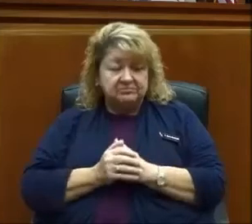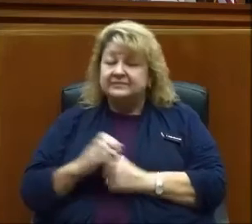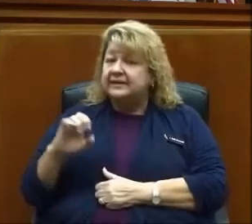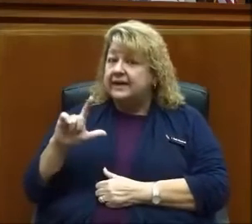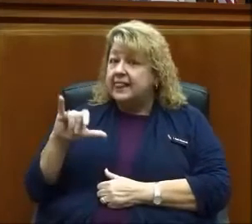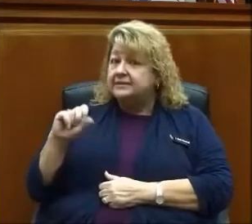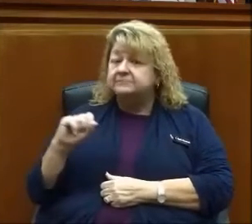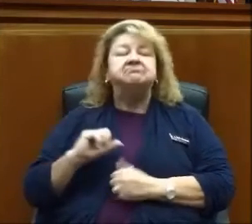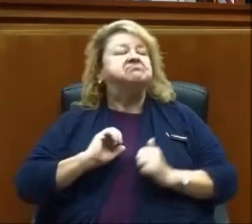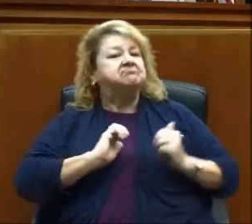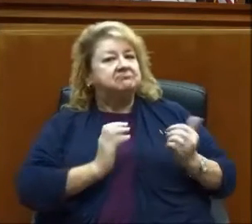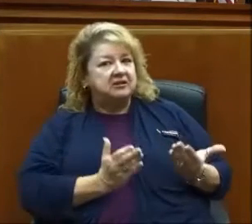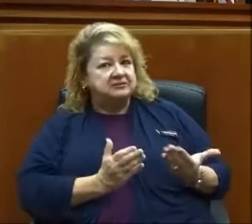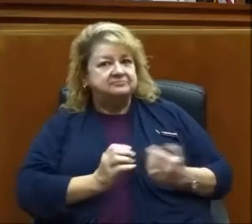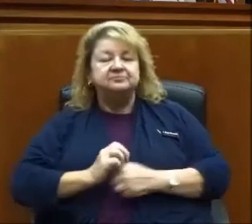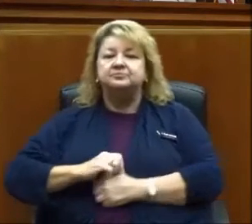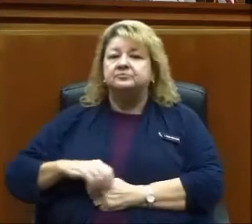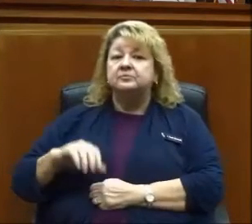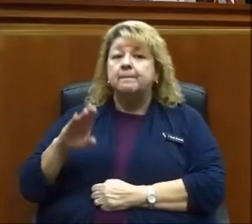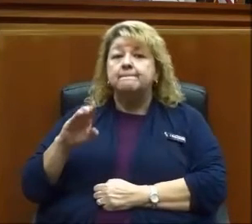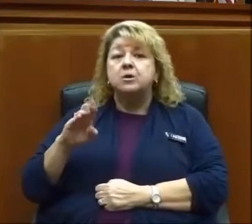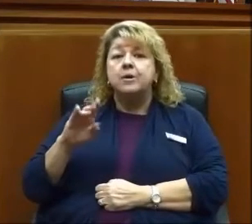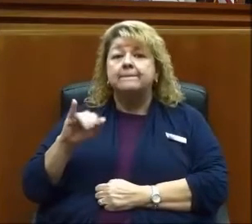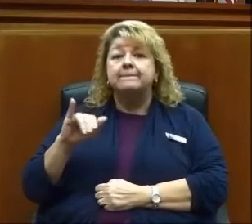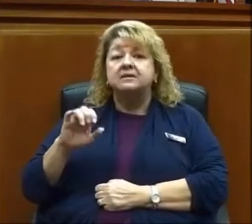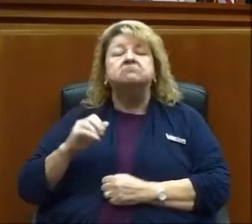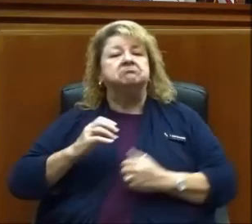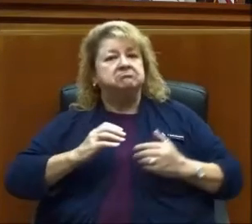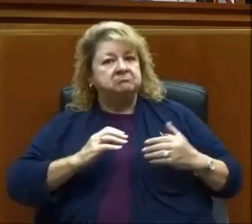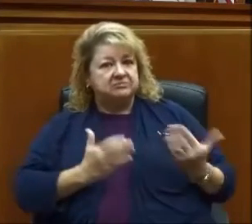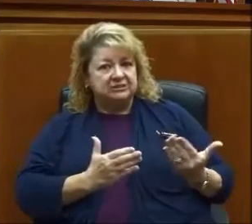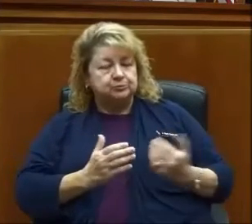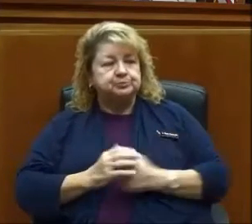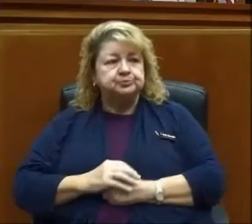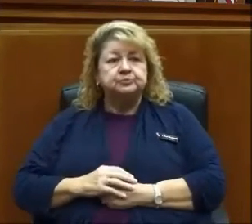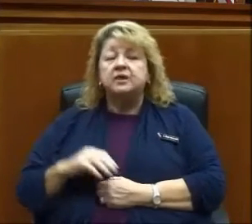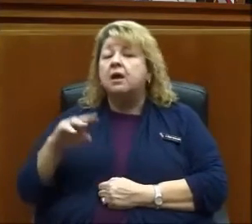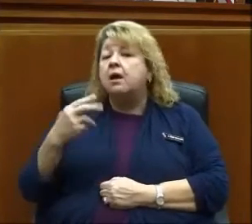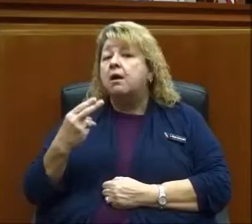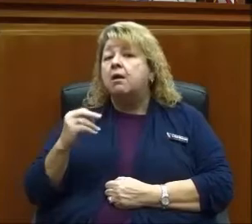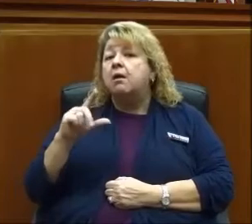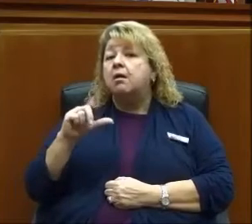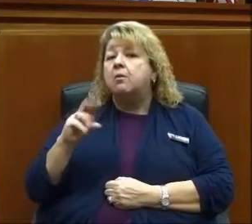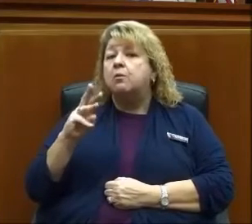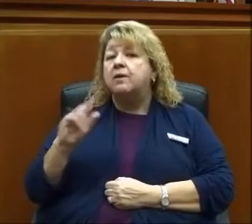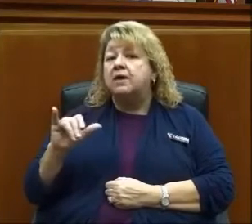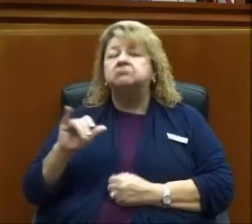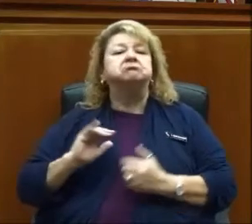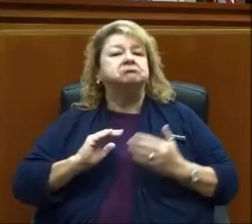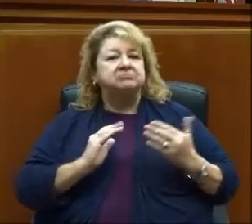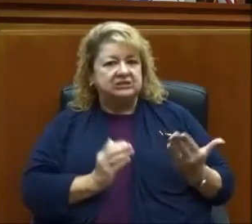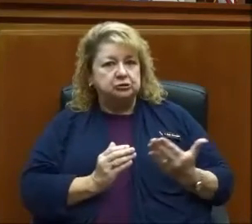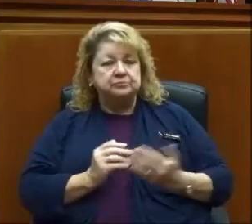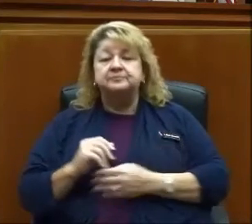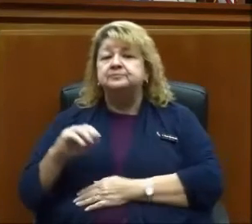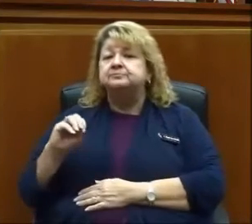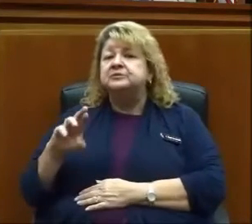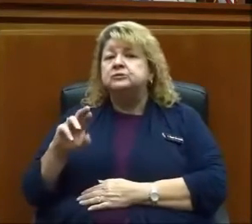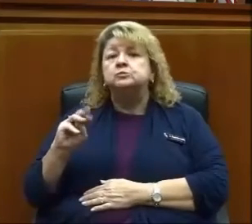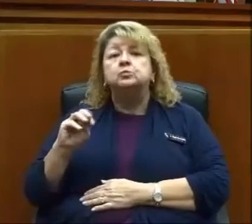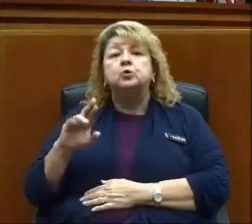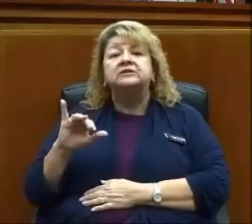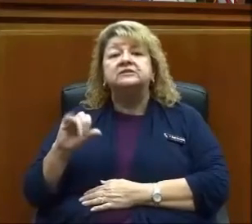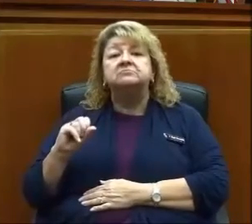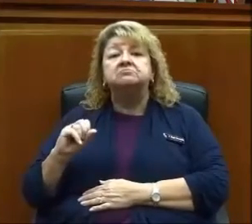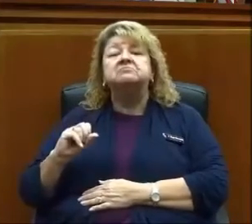Ms. Ellis. Present. Ms. Ellis is present. Mr. Barbie. Here. Mr. Barbie is present. Ms. Holloway. Here. Ms. Holloway is present. Mr. Morris.